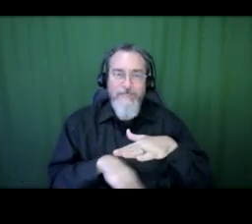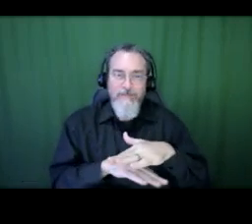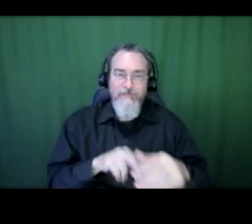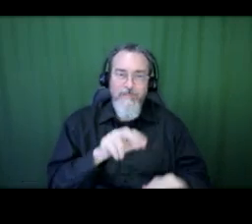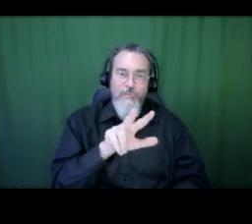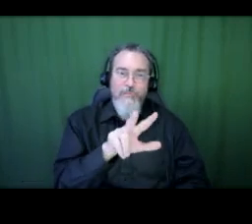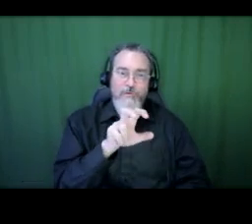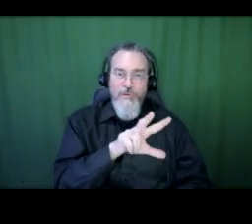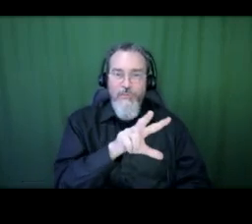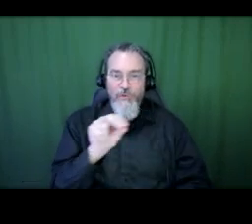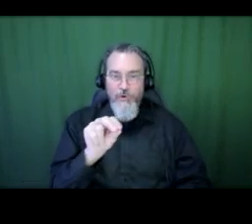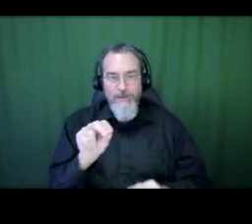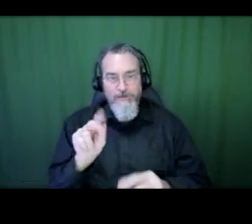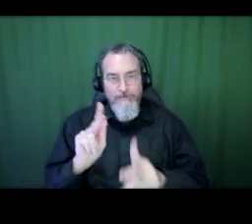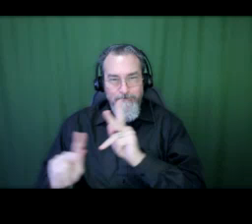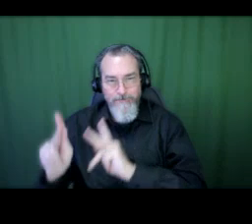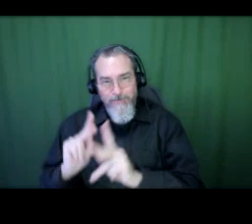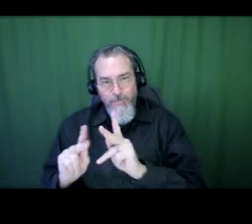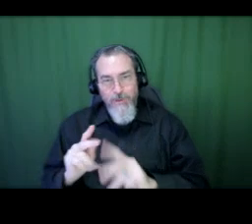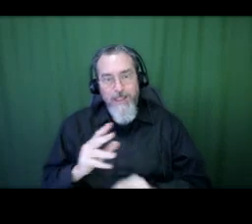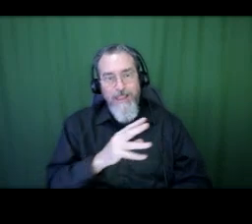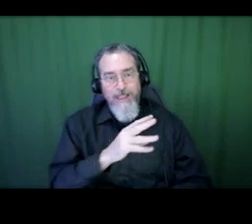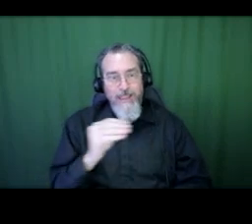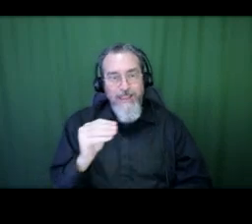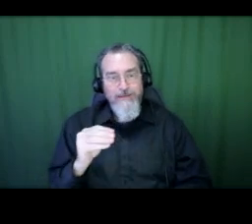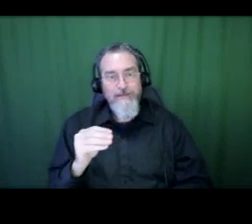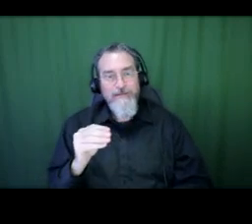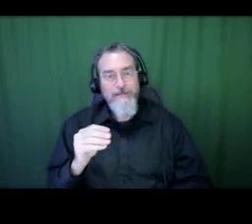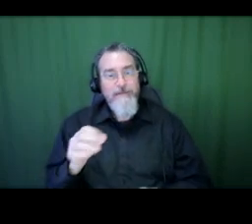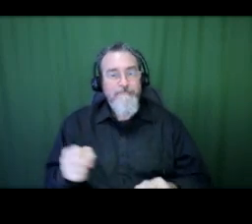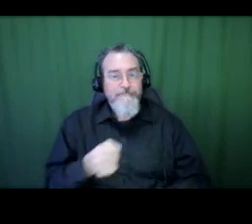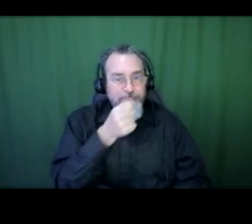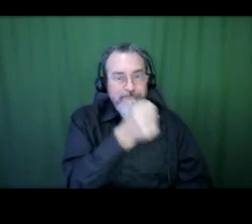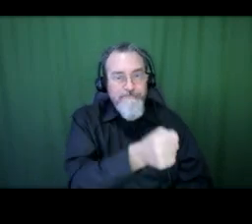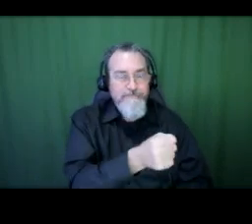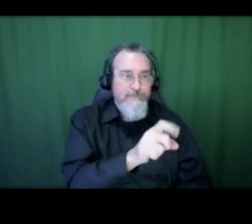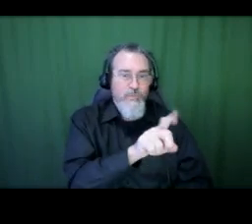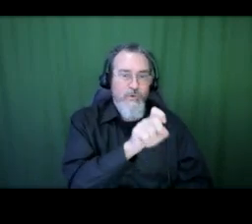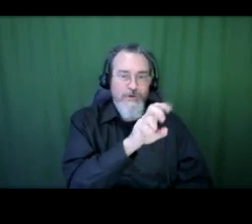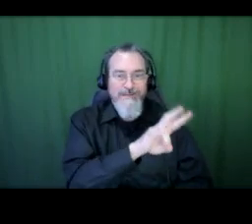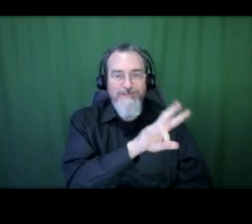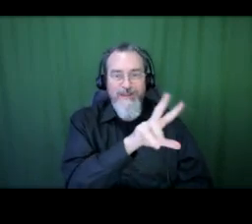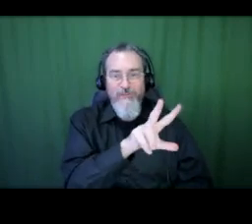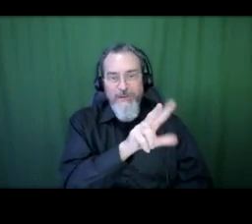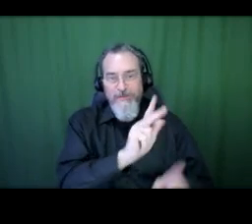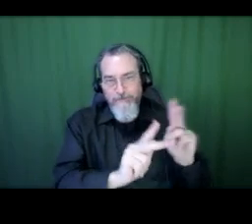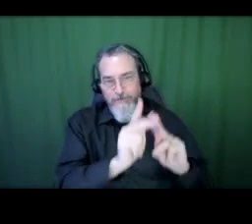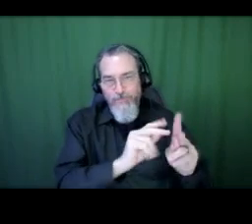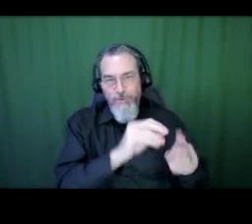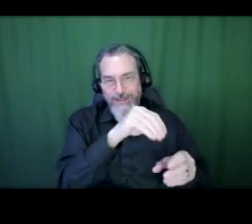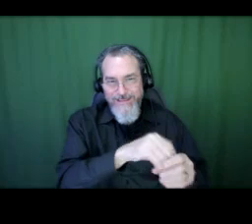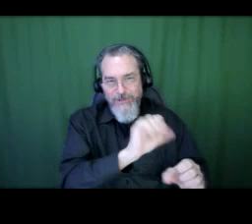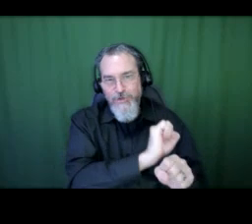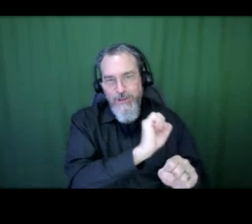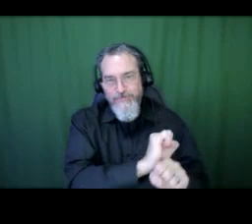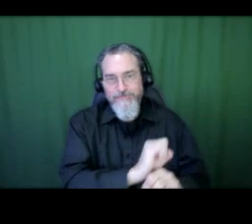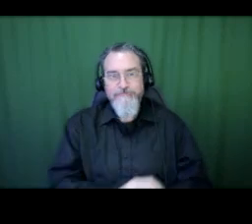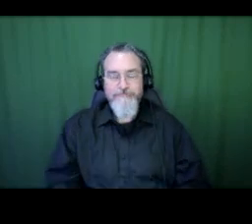and we have a 70% placement goal for our project. Next slide, please.